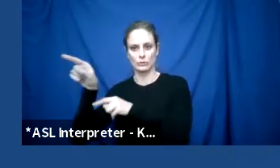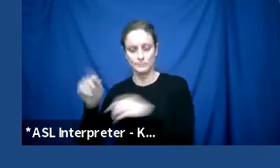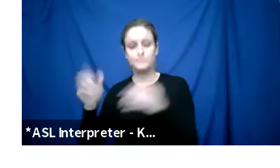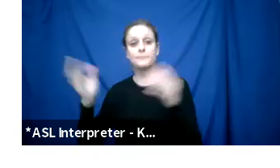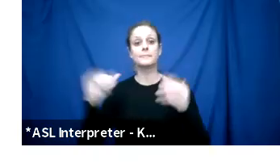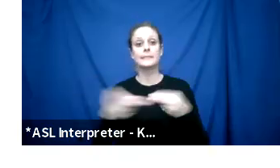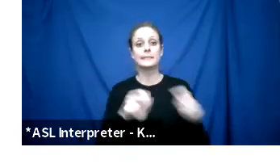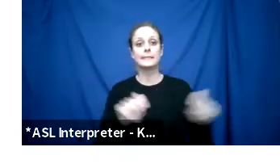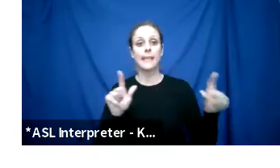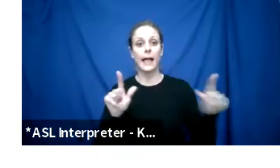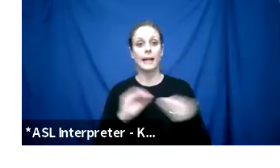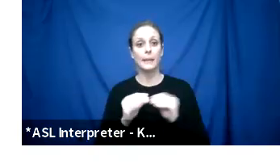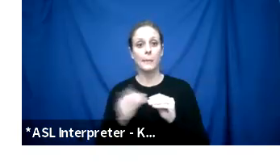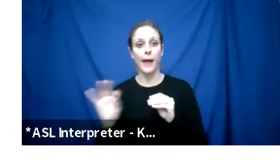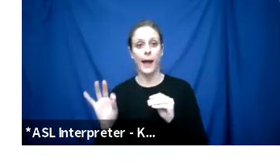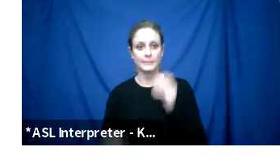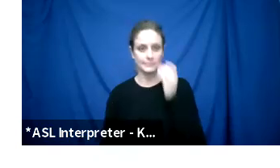slide, slide number 9.